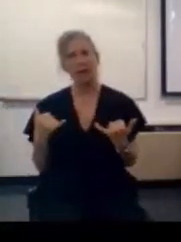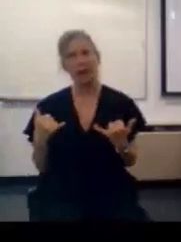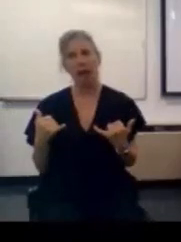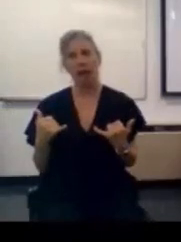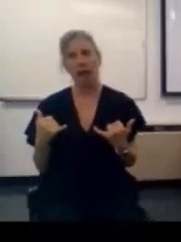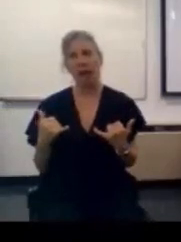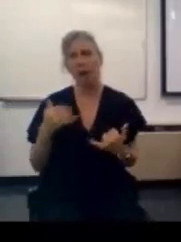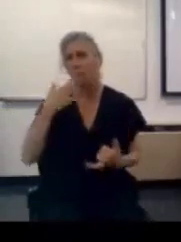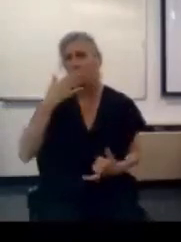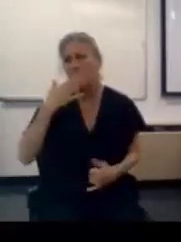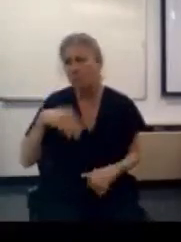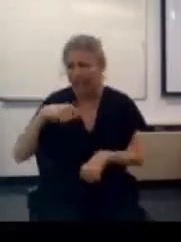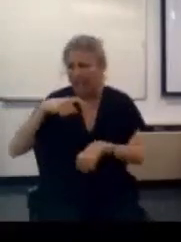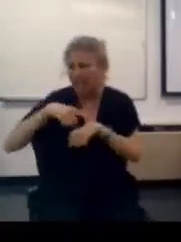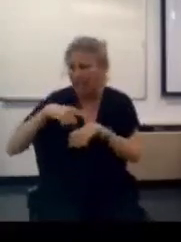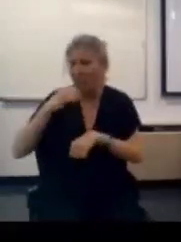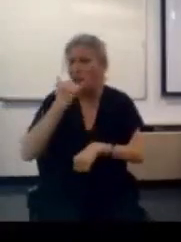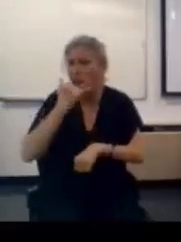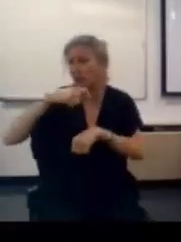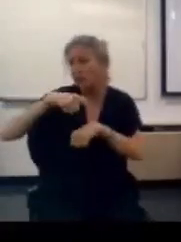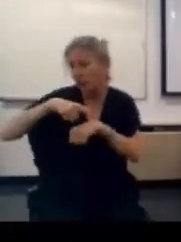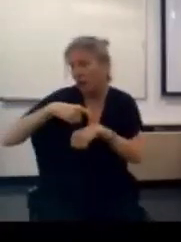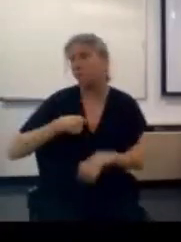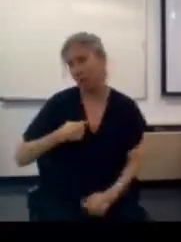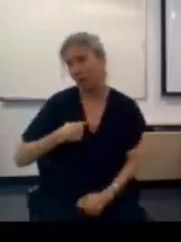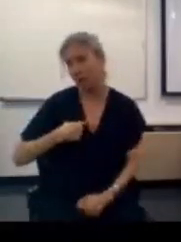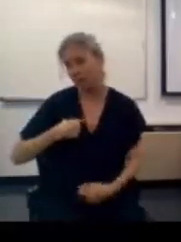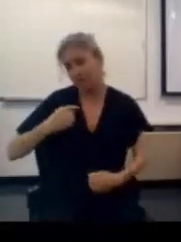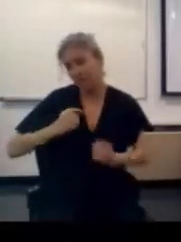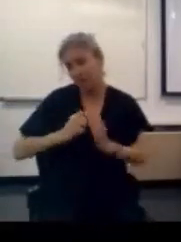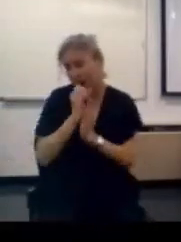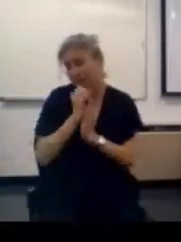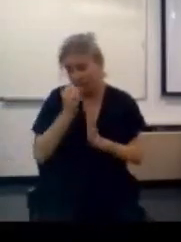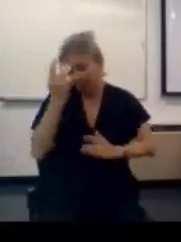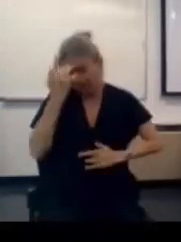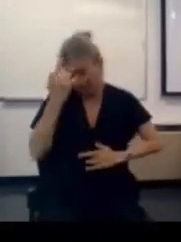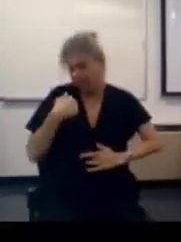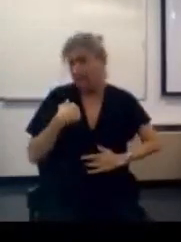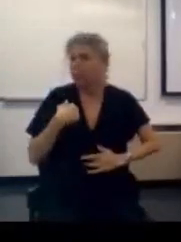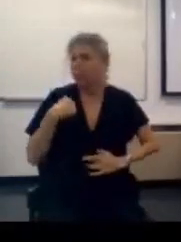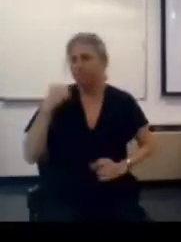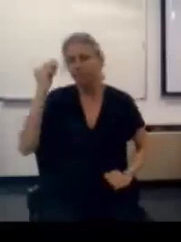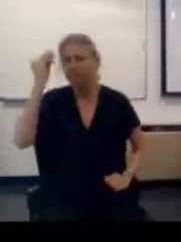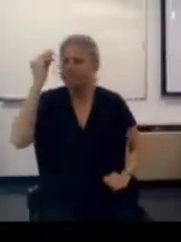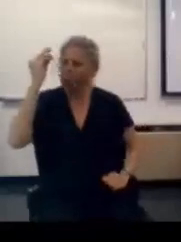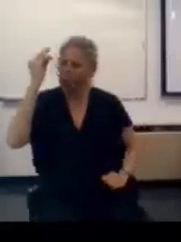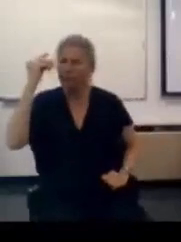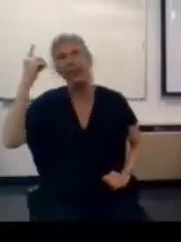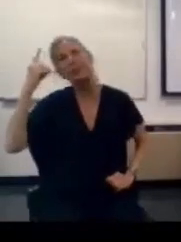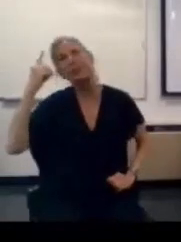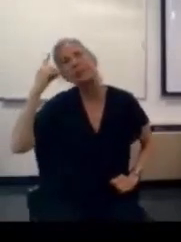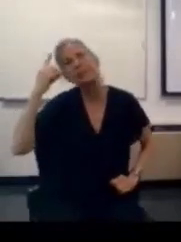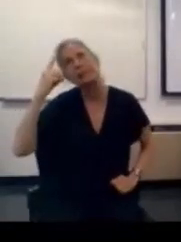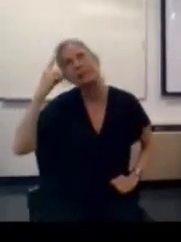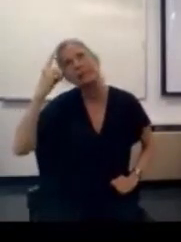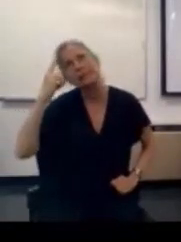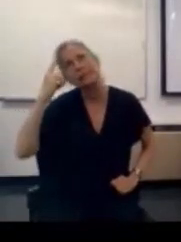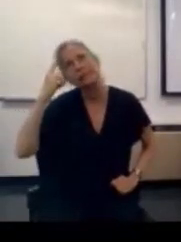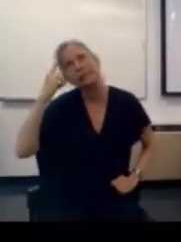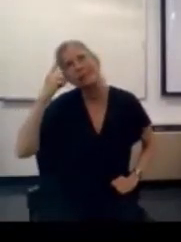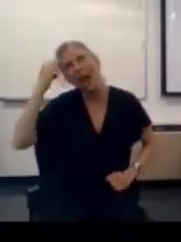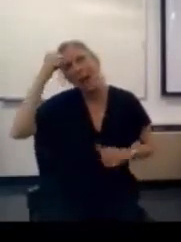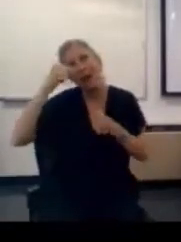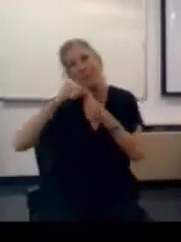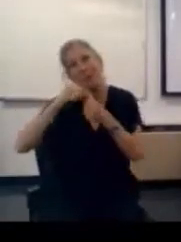Congress people. But this was like bad timing, right? And so I thought about it,